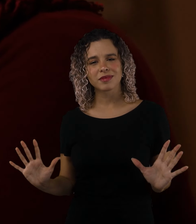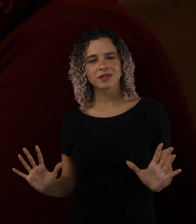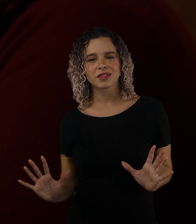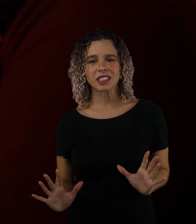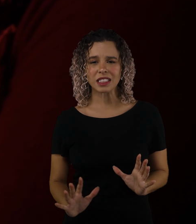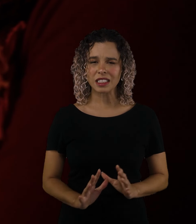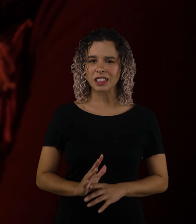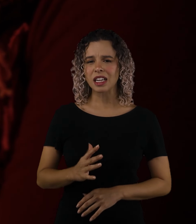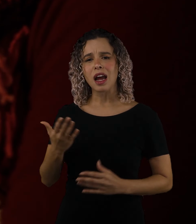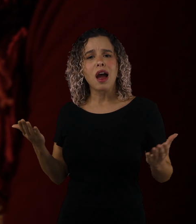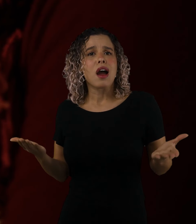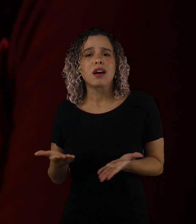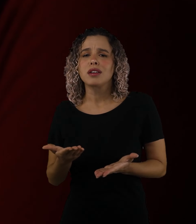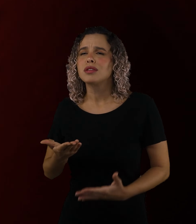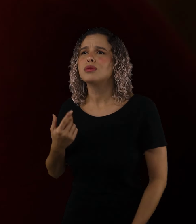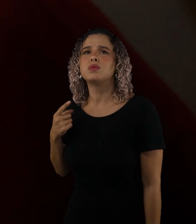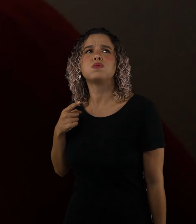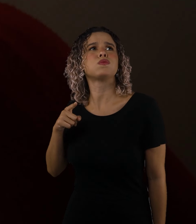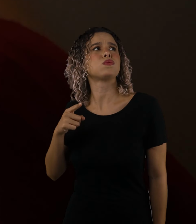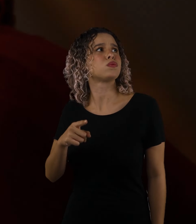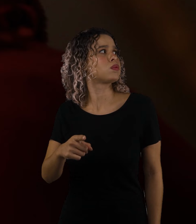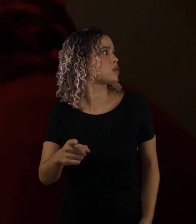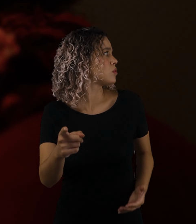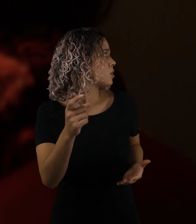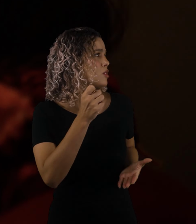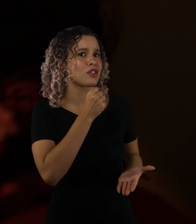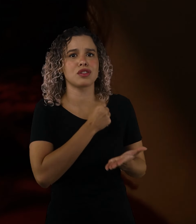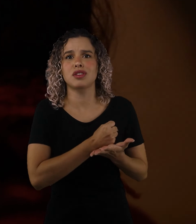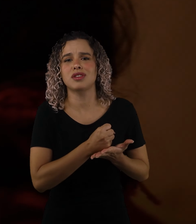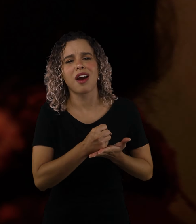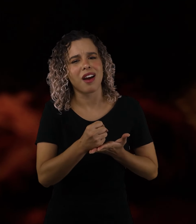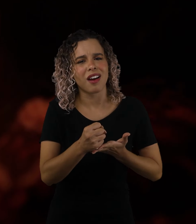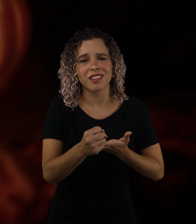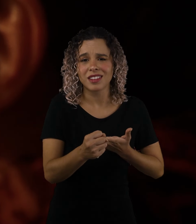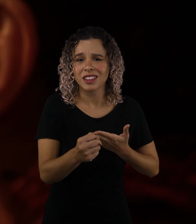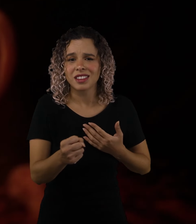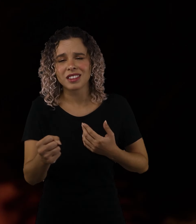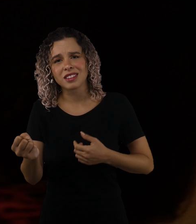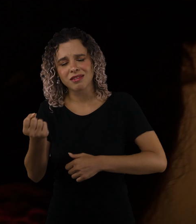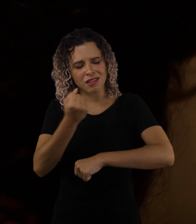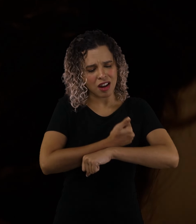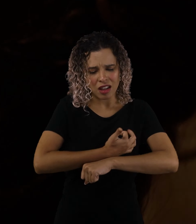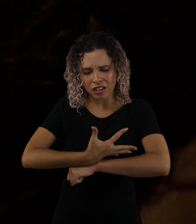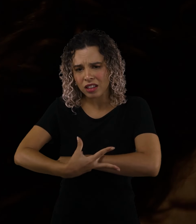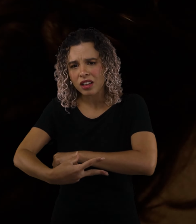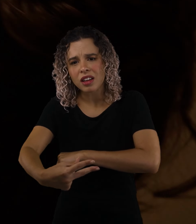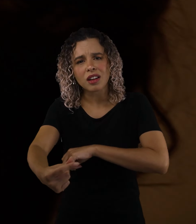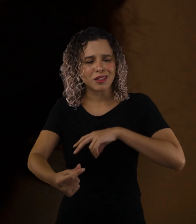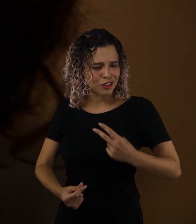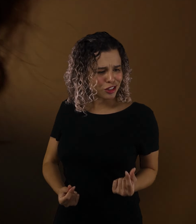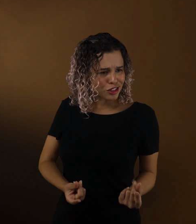The chances are we've gone too far. You took my time and